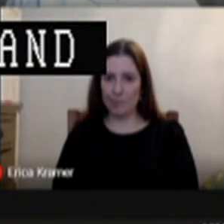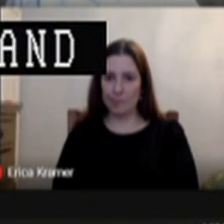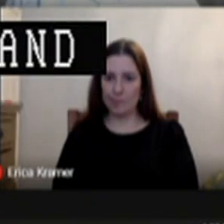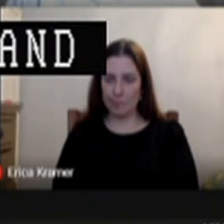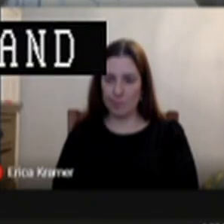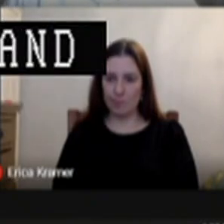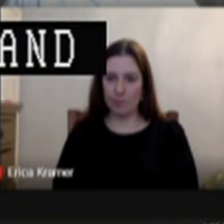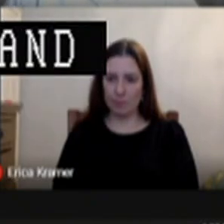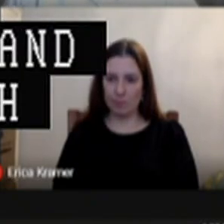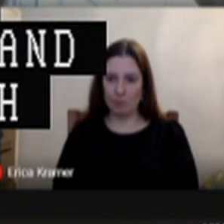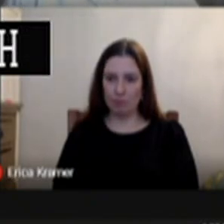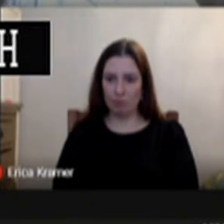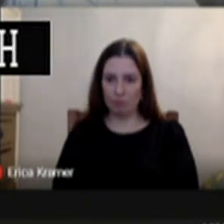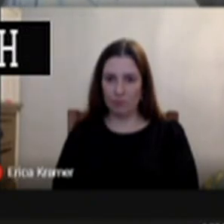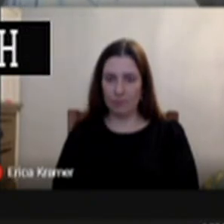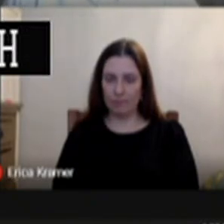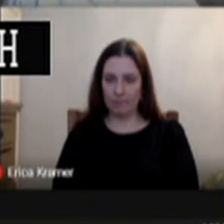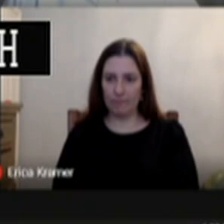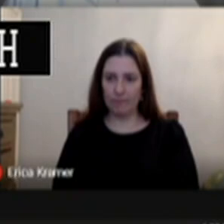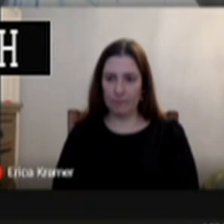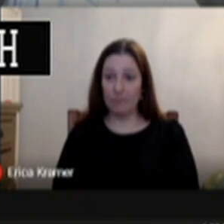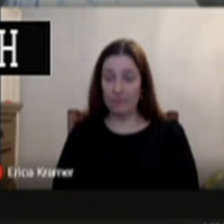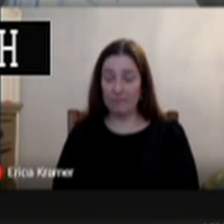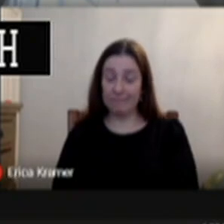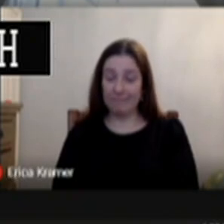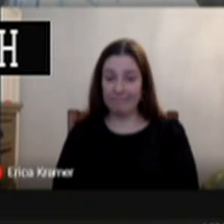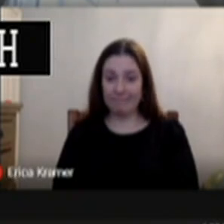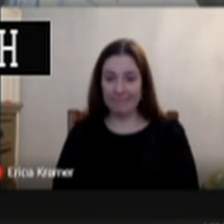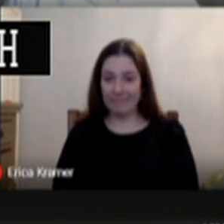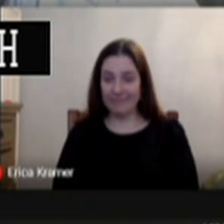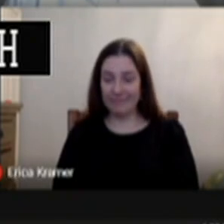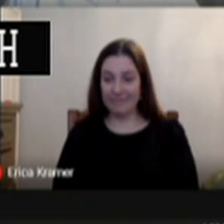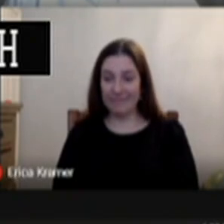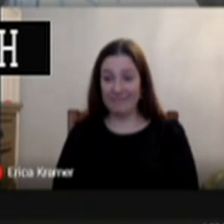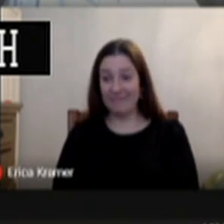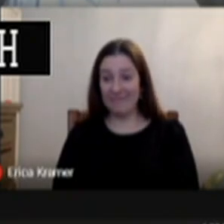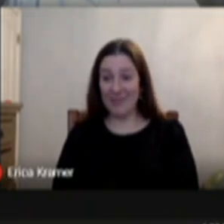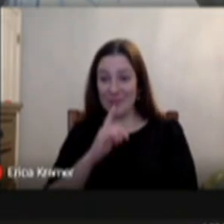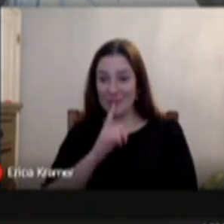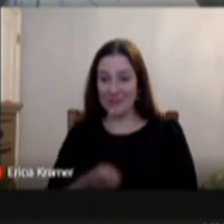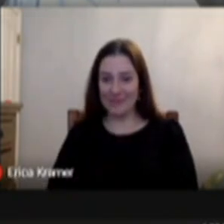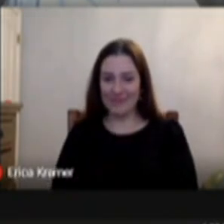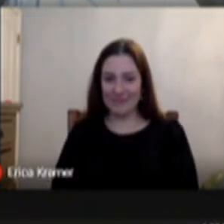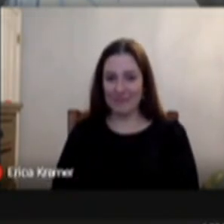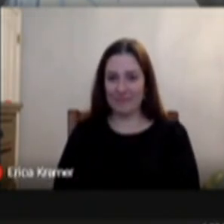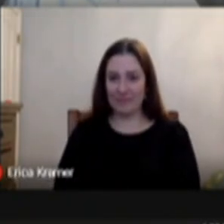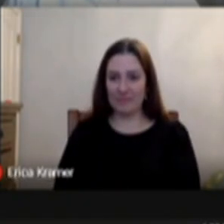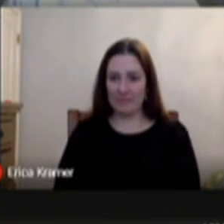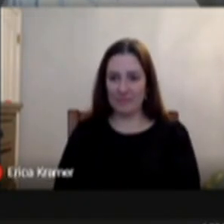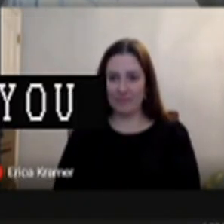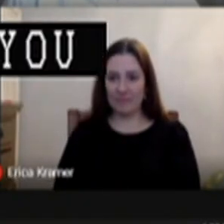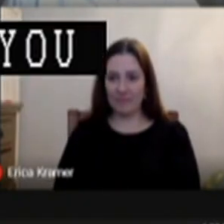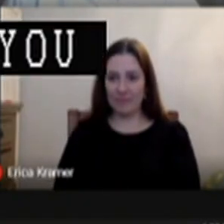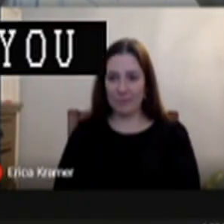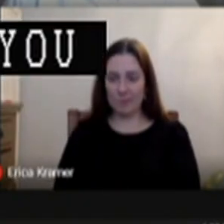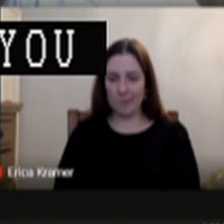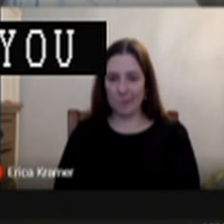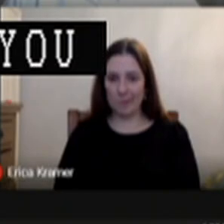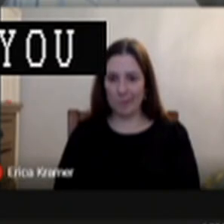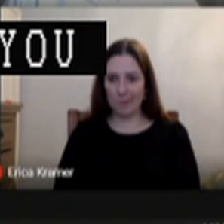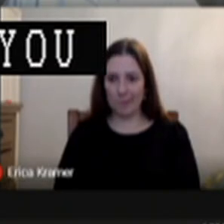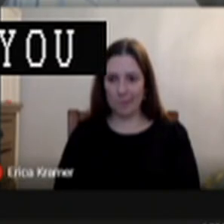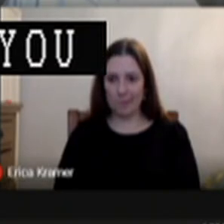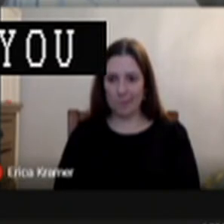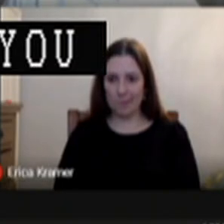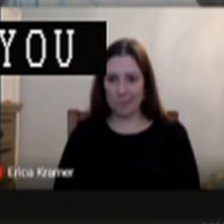So the tile here of this ramp will be, and you can see it here in the plan, will